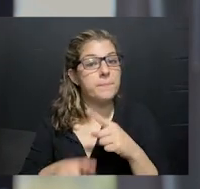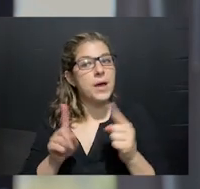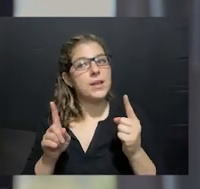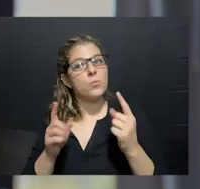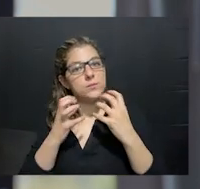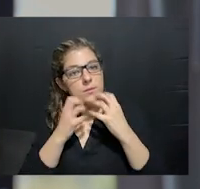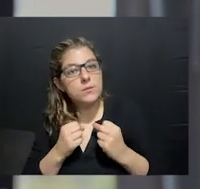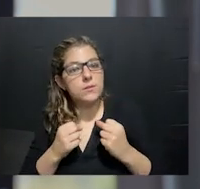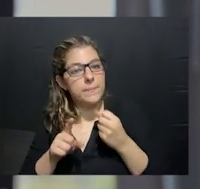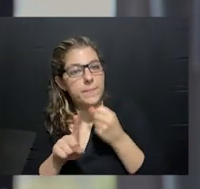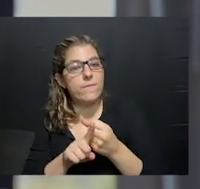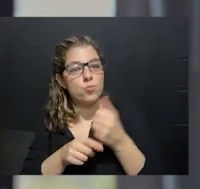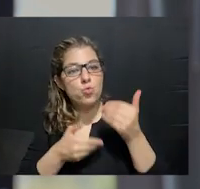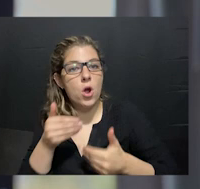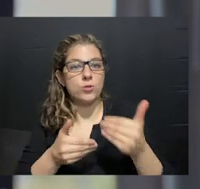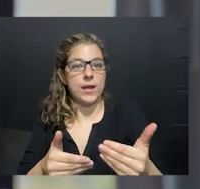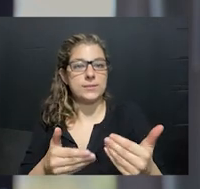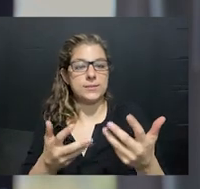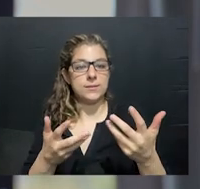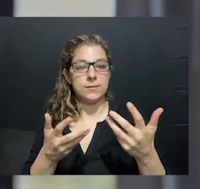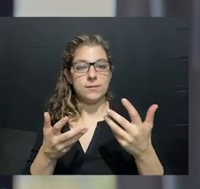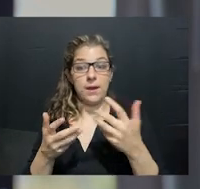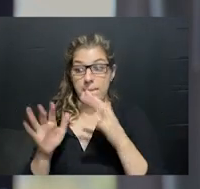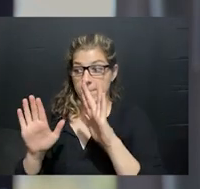was meaningful and incredible progress beyond